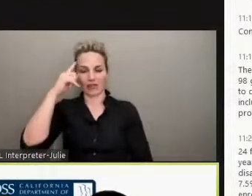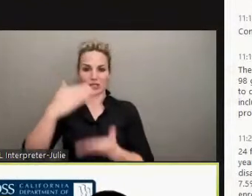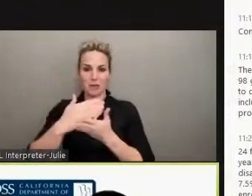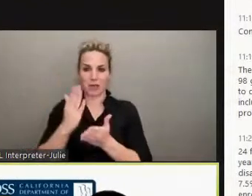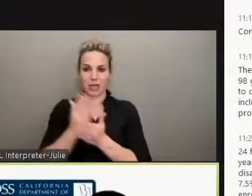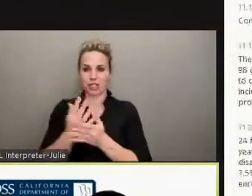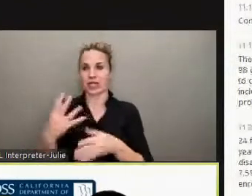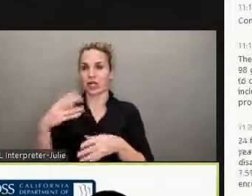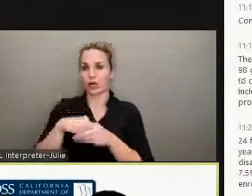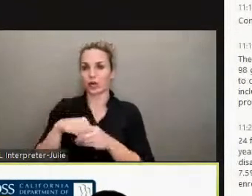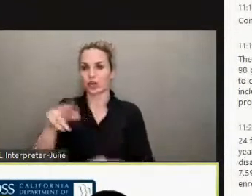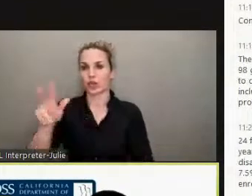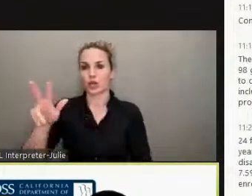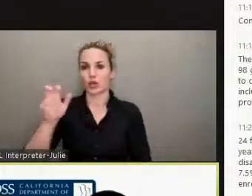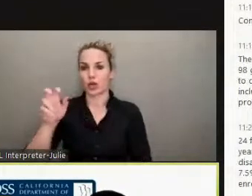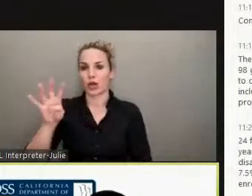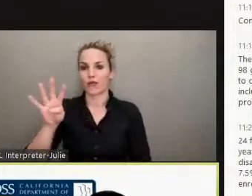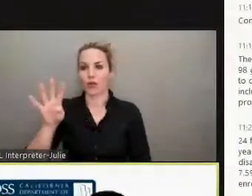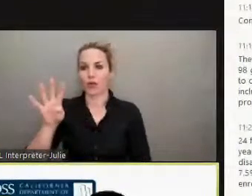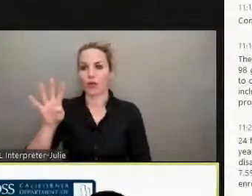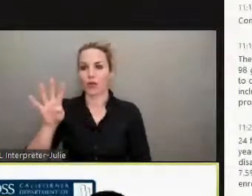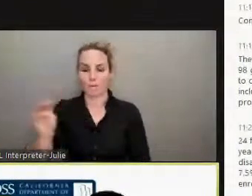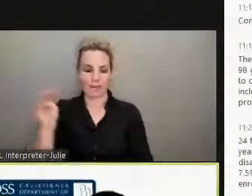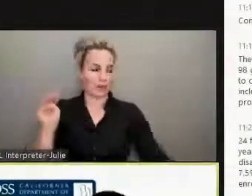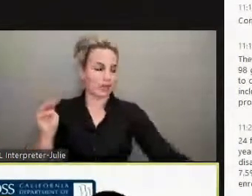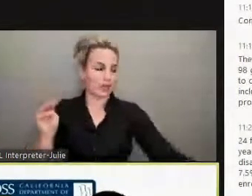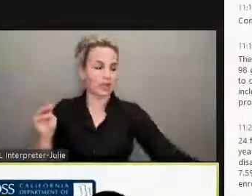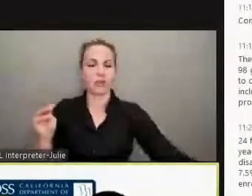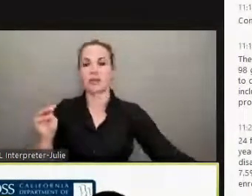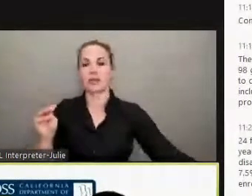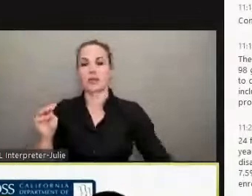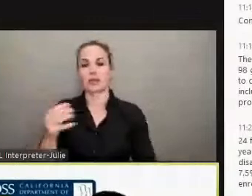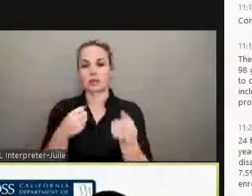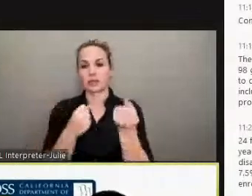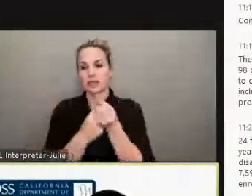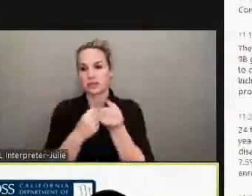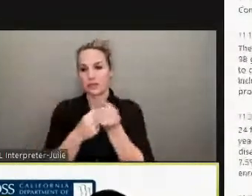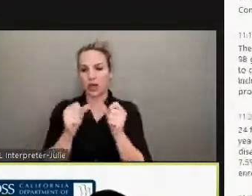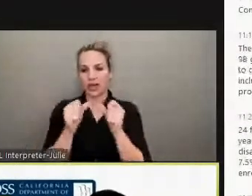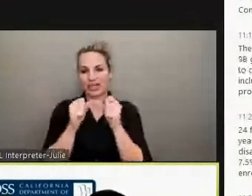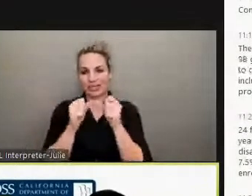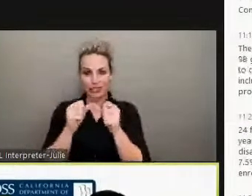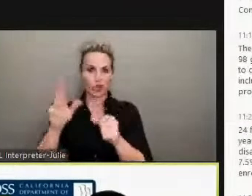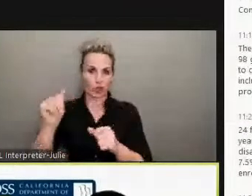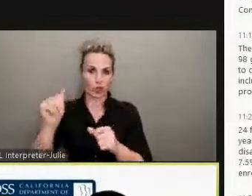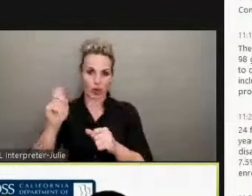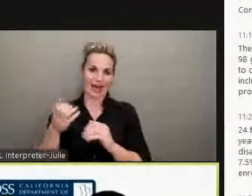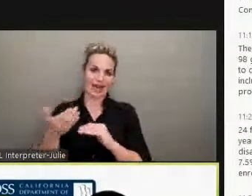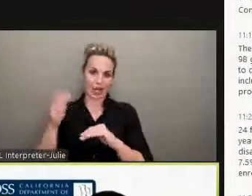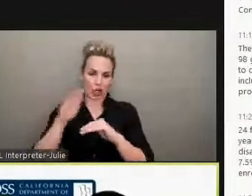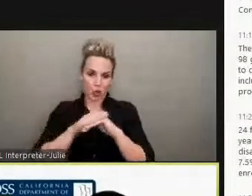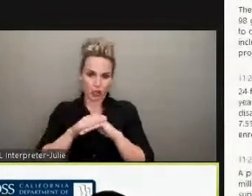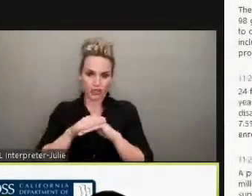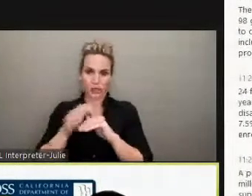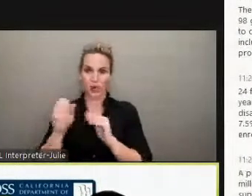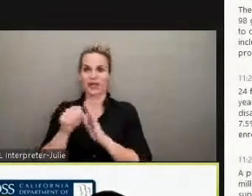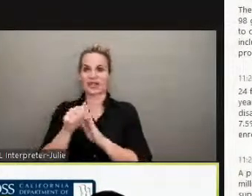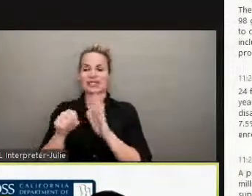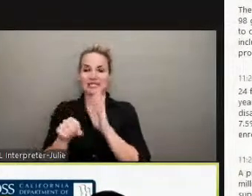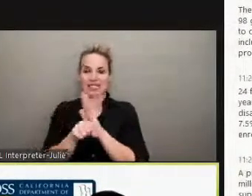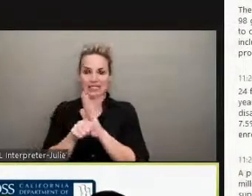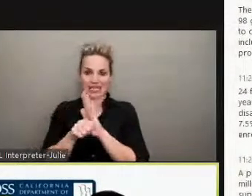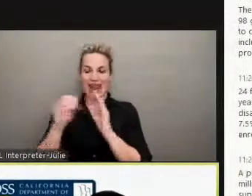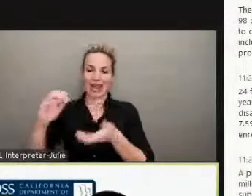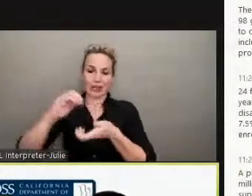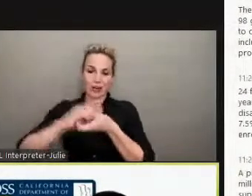that includes $341 million to support continuous rate increases, while the state and its